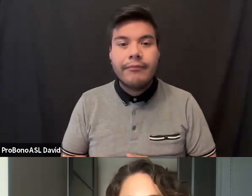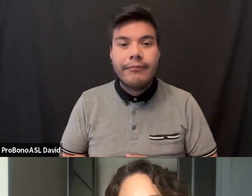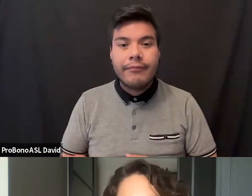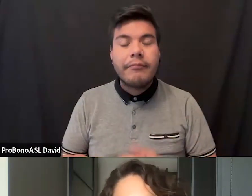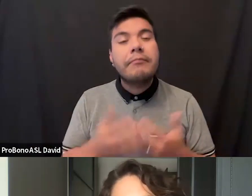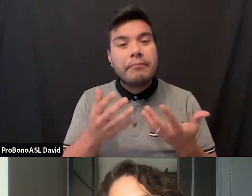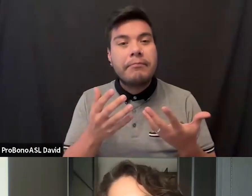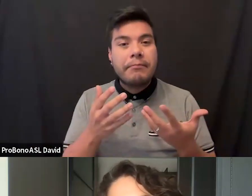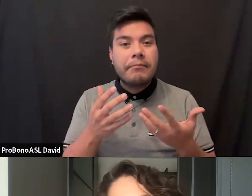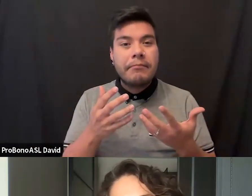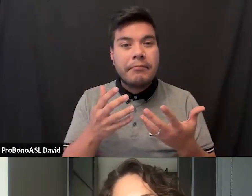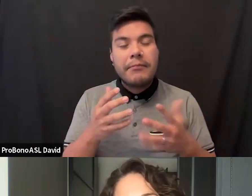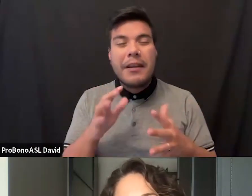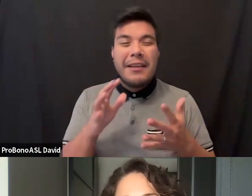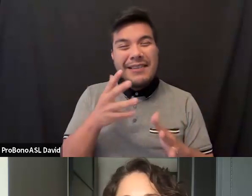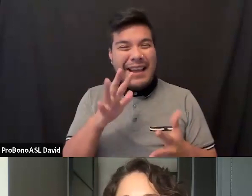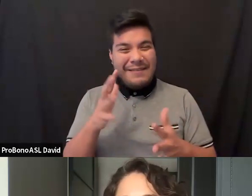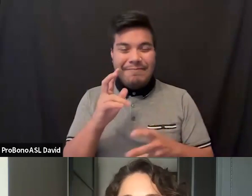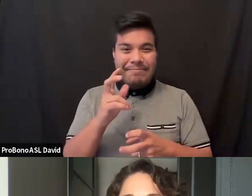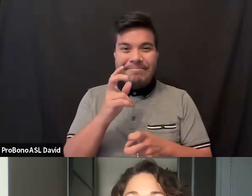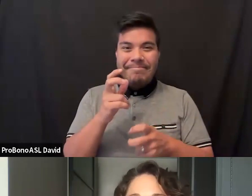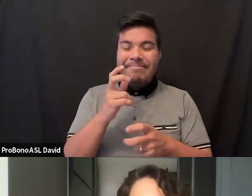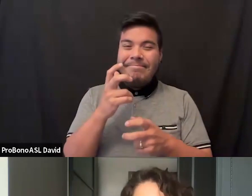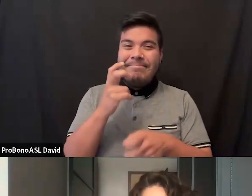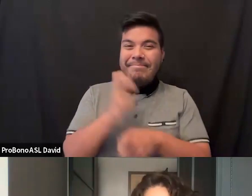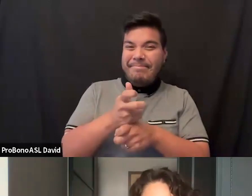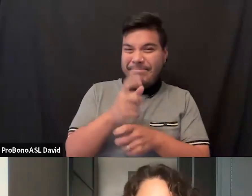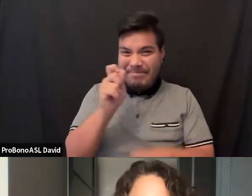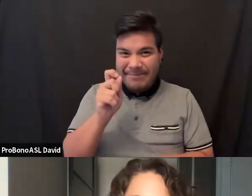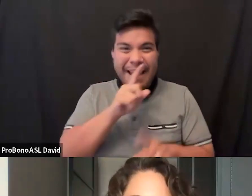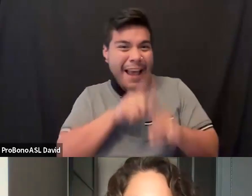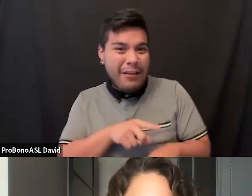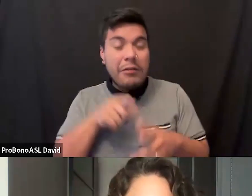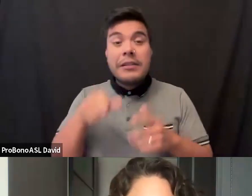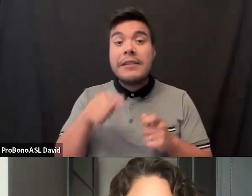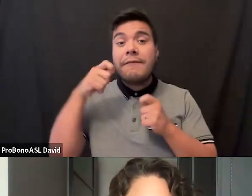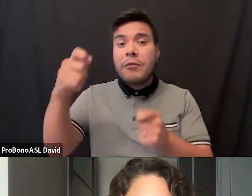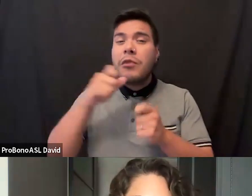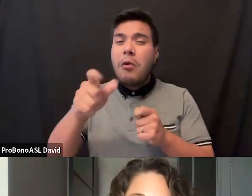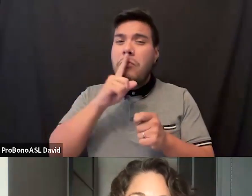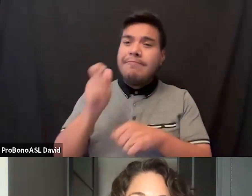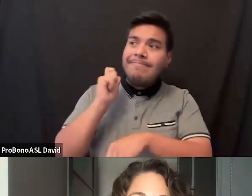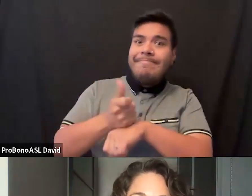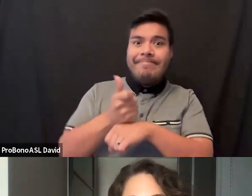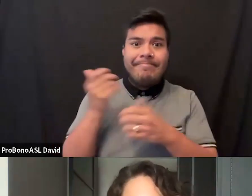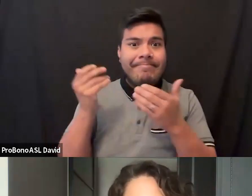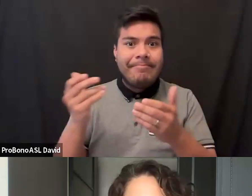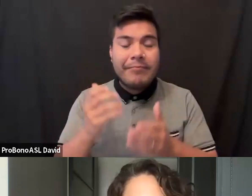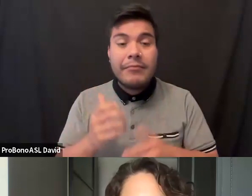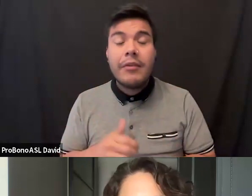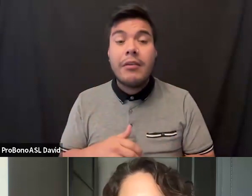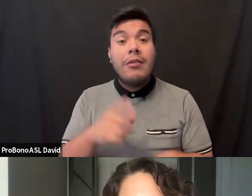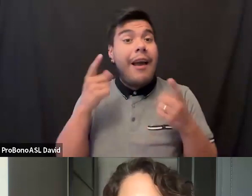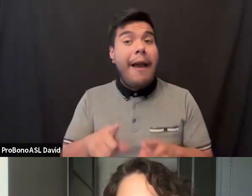It's kind of hard to answer this question because this is not a film that we planned to make. It was during the pandemic. I got